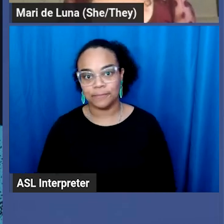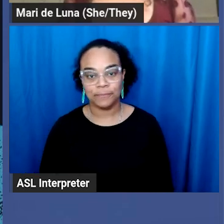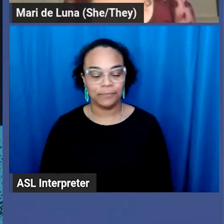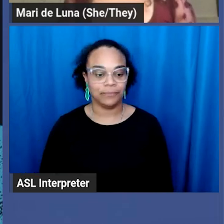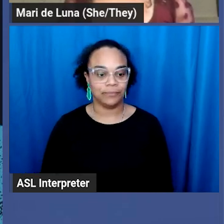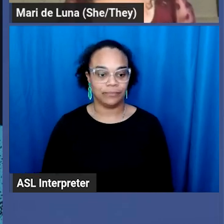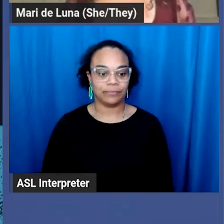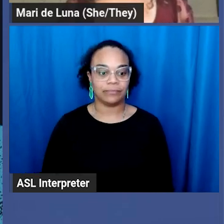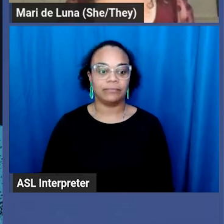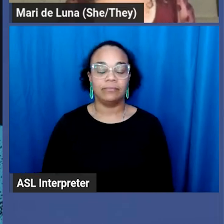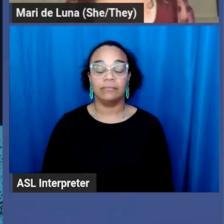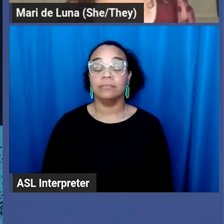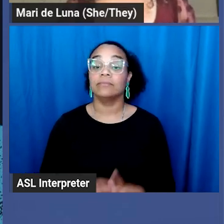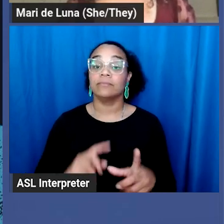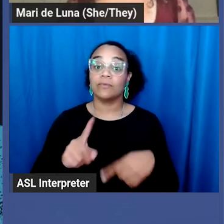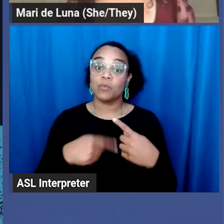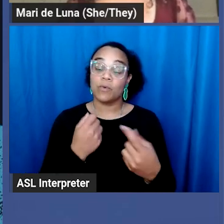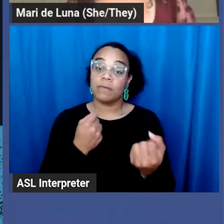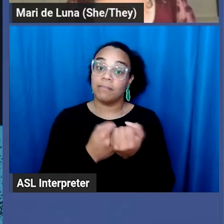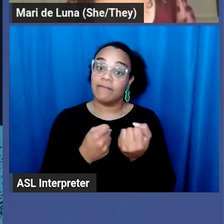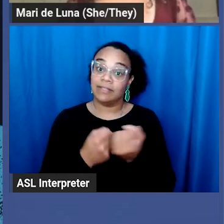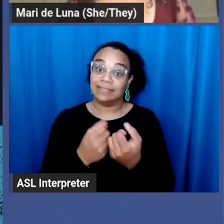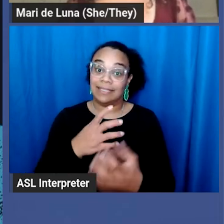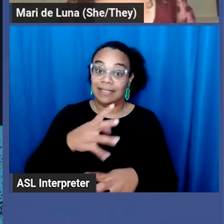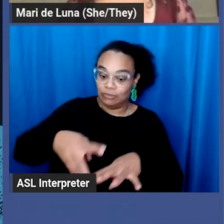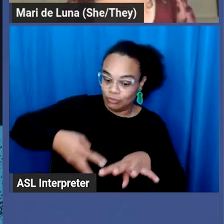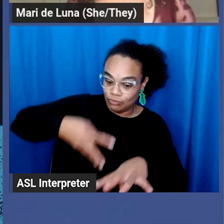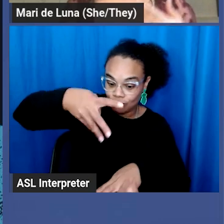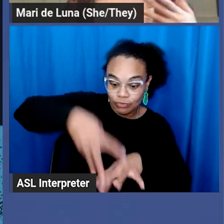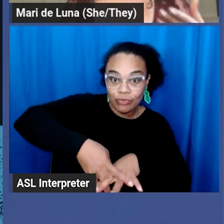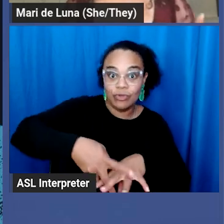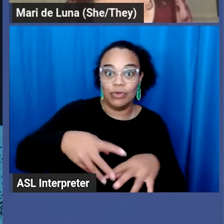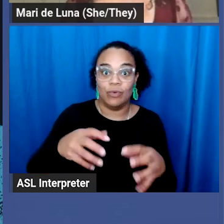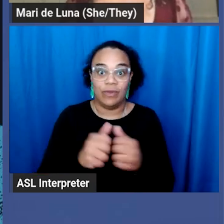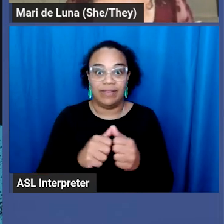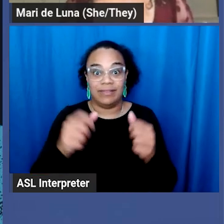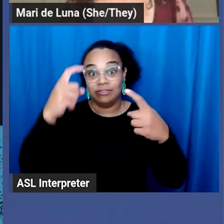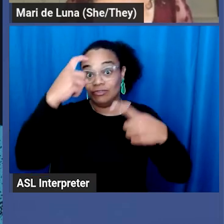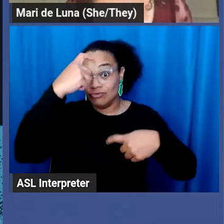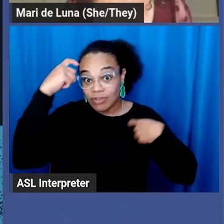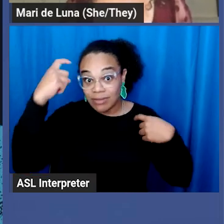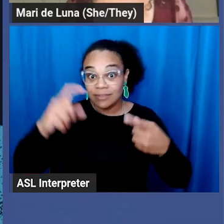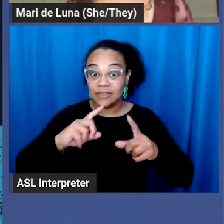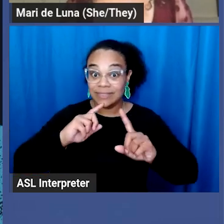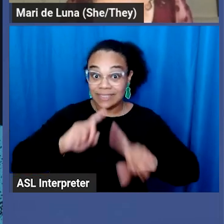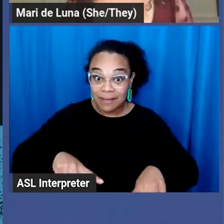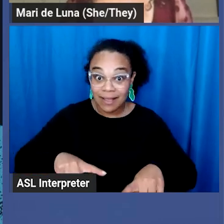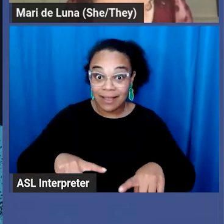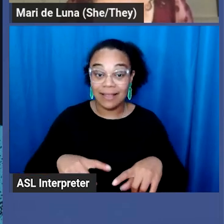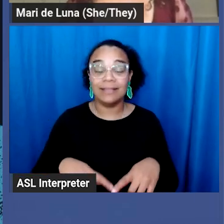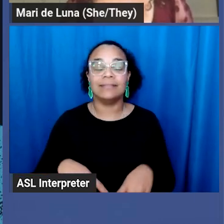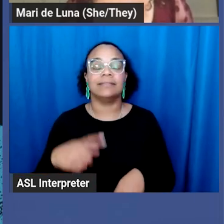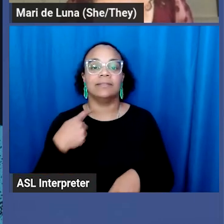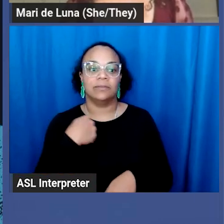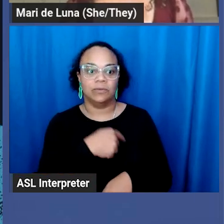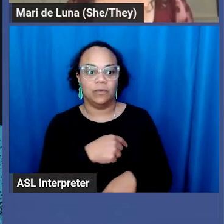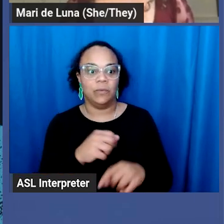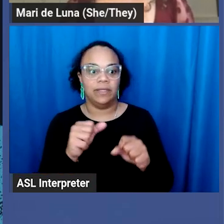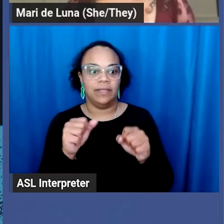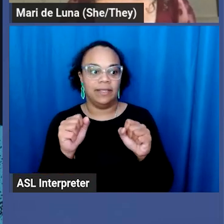And so when advocacy is rooted in this trauma response, we